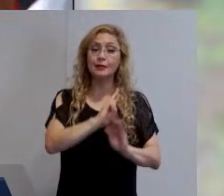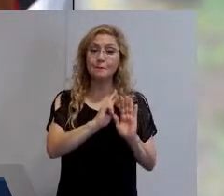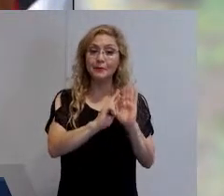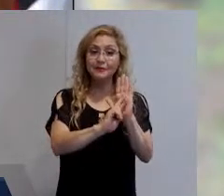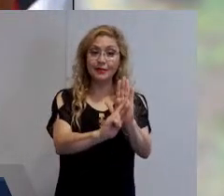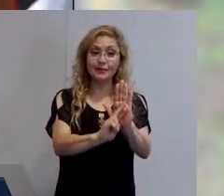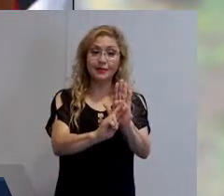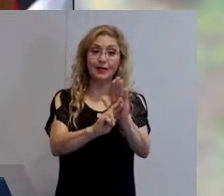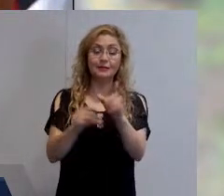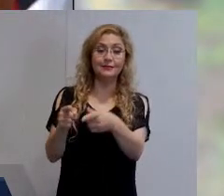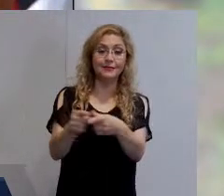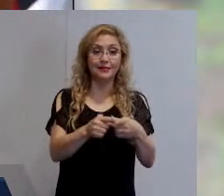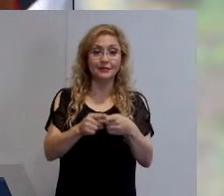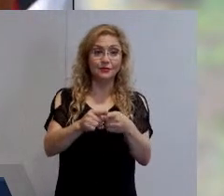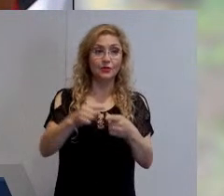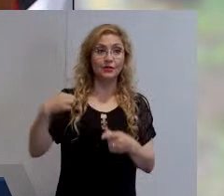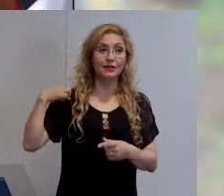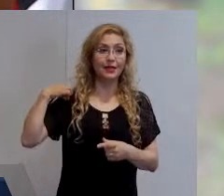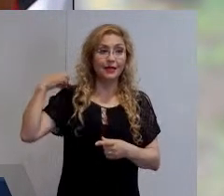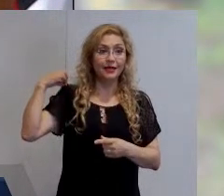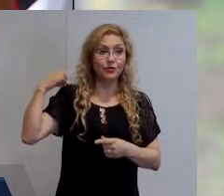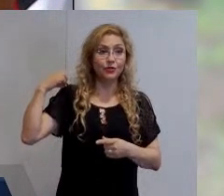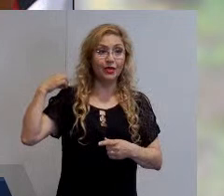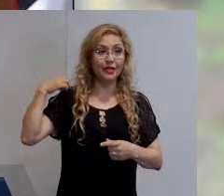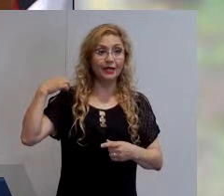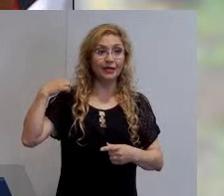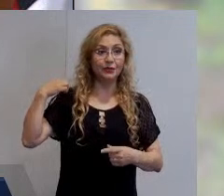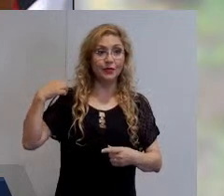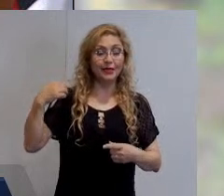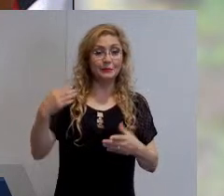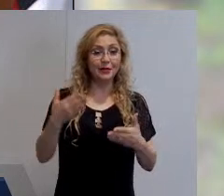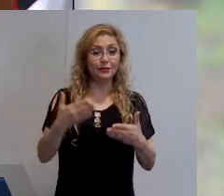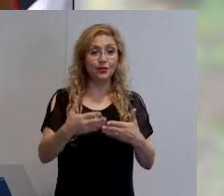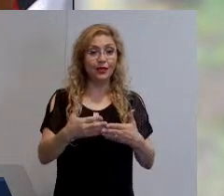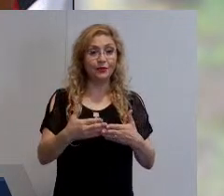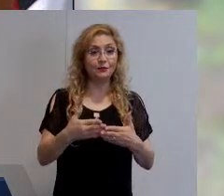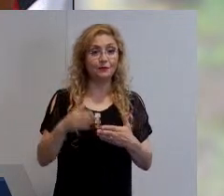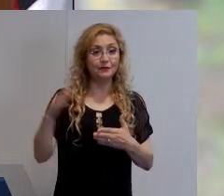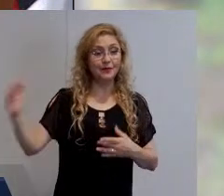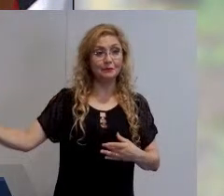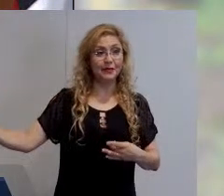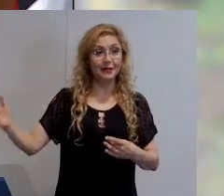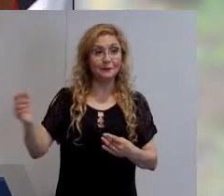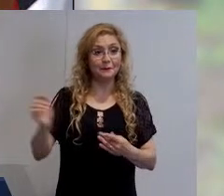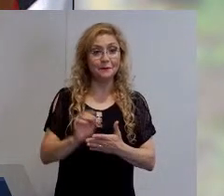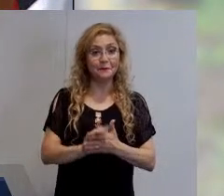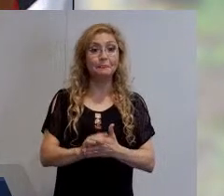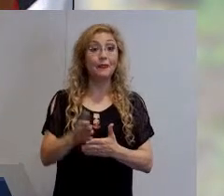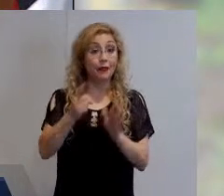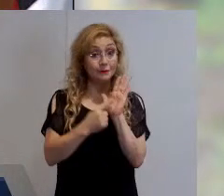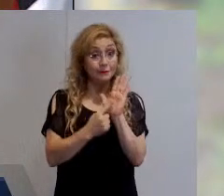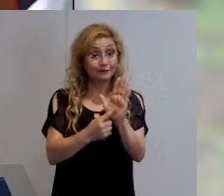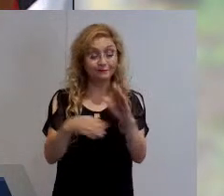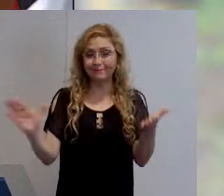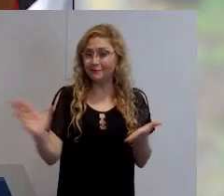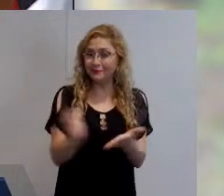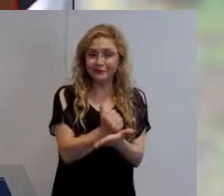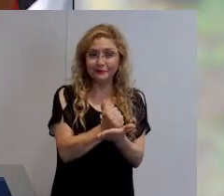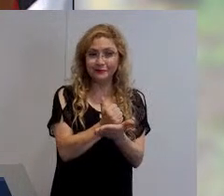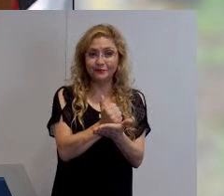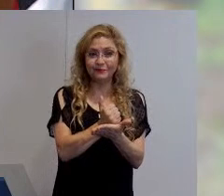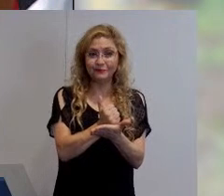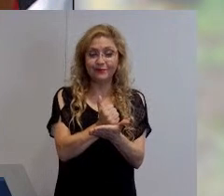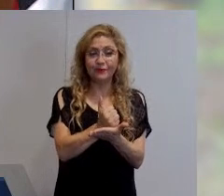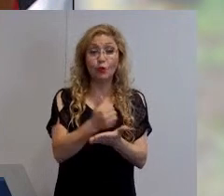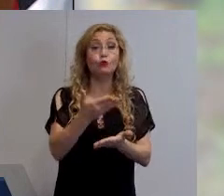REAF, representative of civil society, academia, representatives from the producer organizations. We have all made this